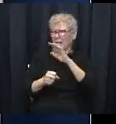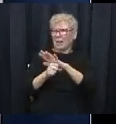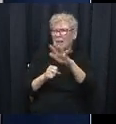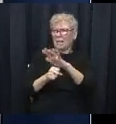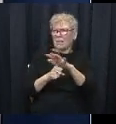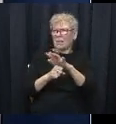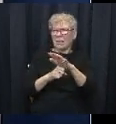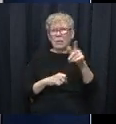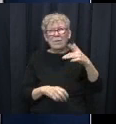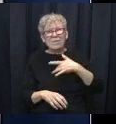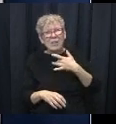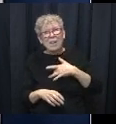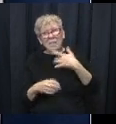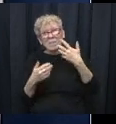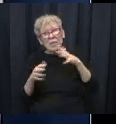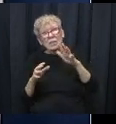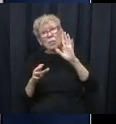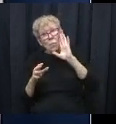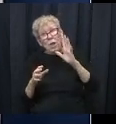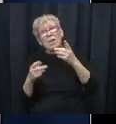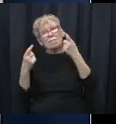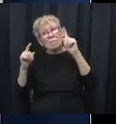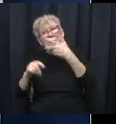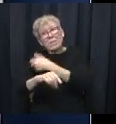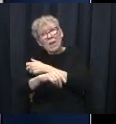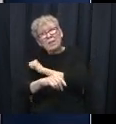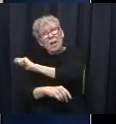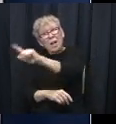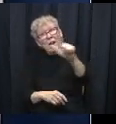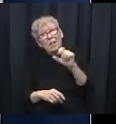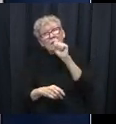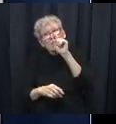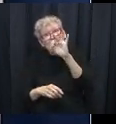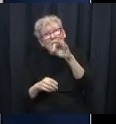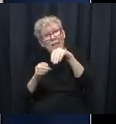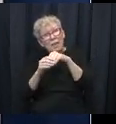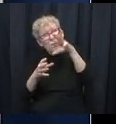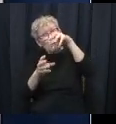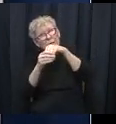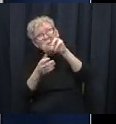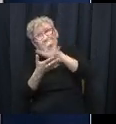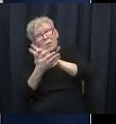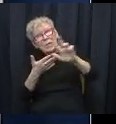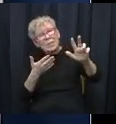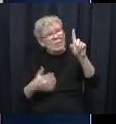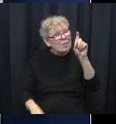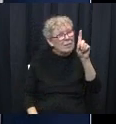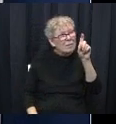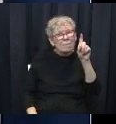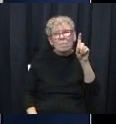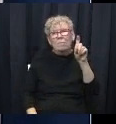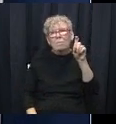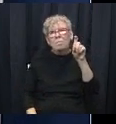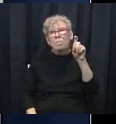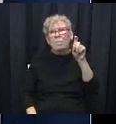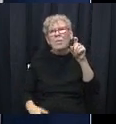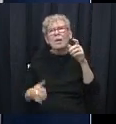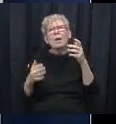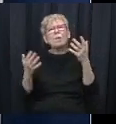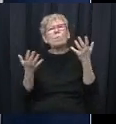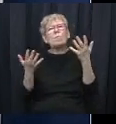And if so, what information are you looking at that local public health providers might not be seeing to have that